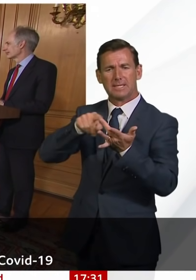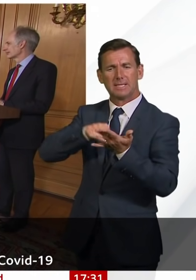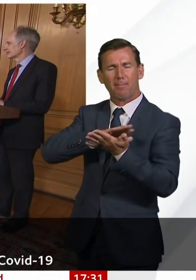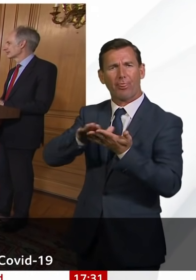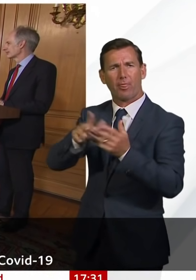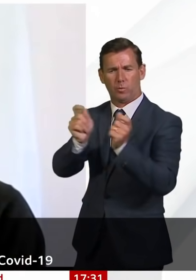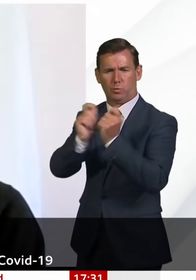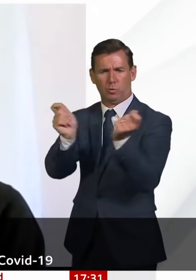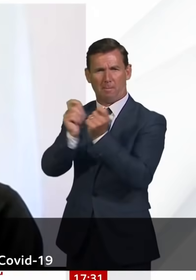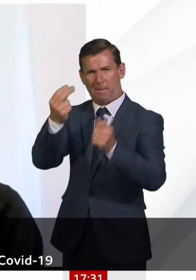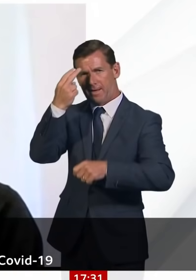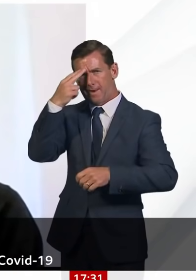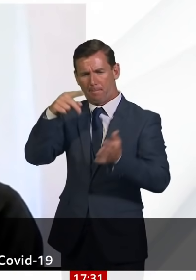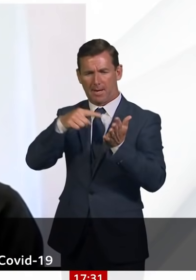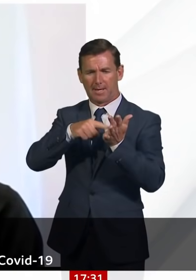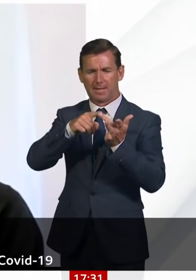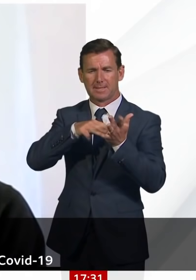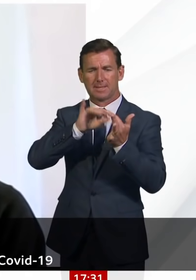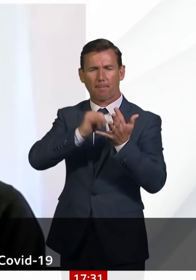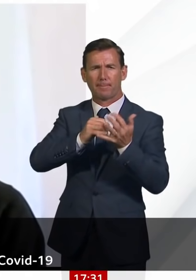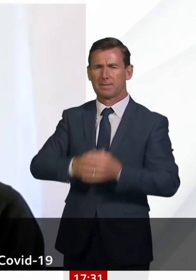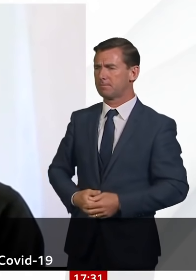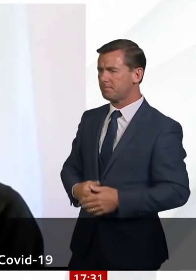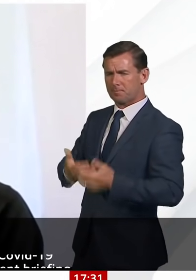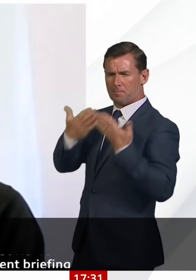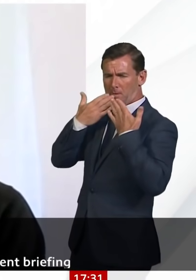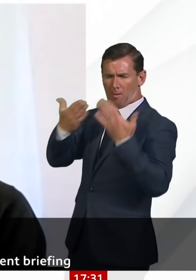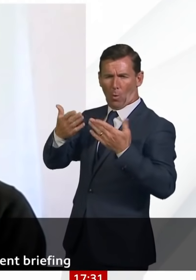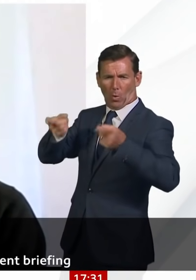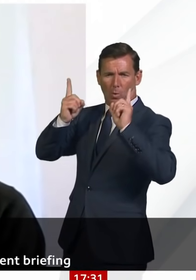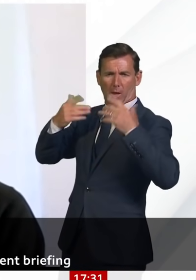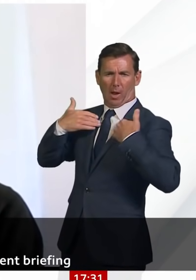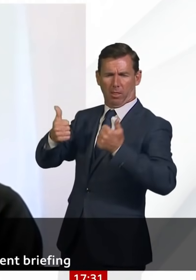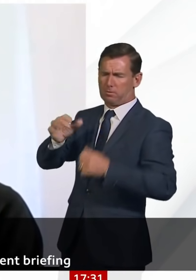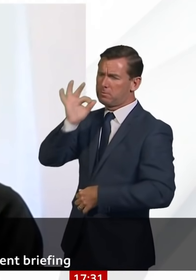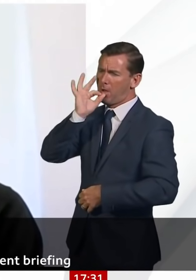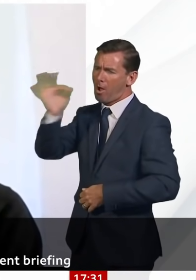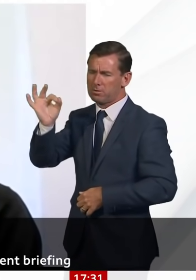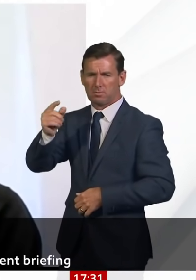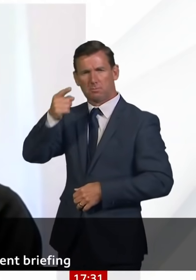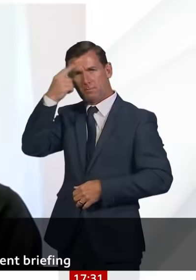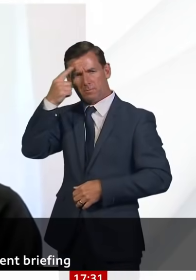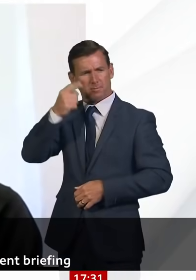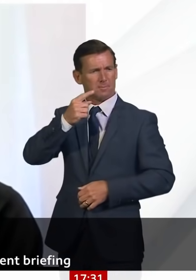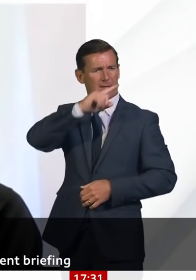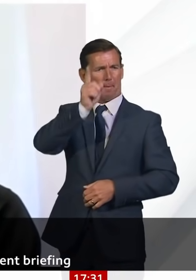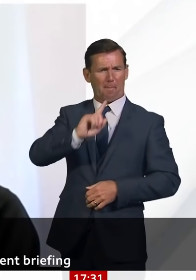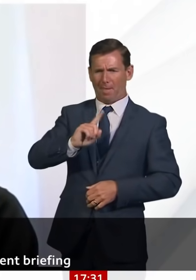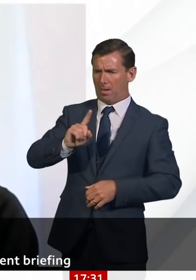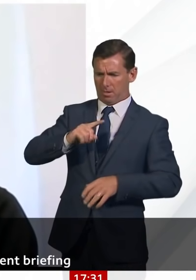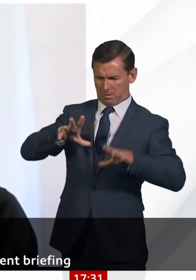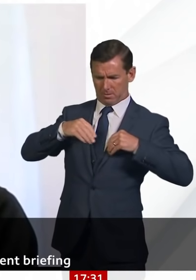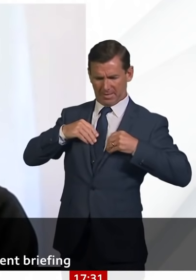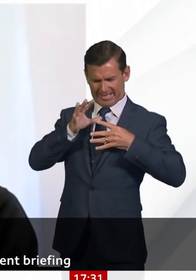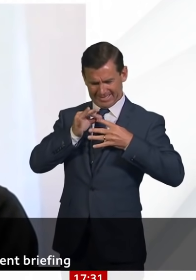Thank you, Secretary of State. Can I ask about asymptomatic transmission? Given the need to isolate cases in any easing restrictions, how big an